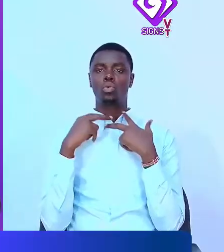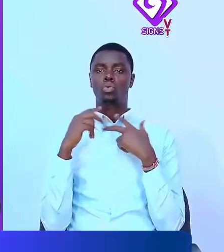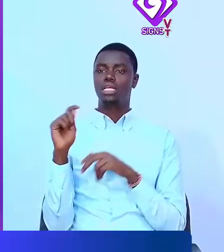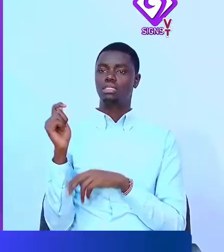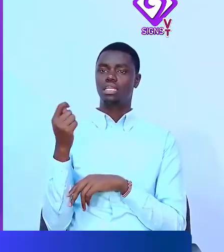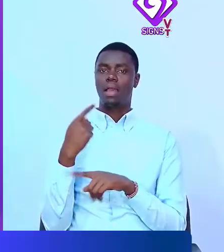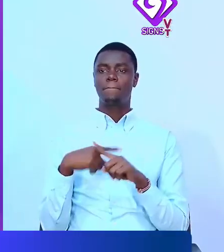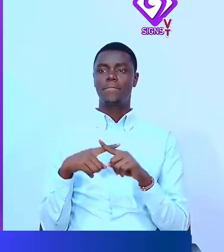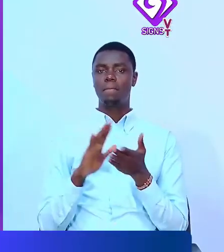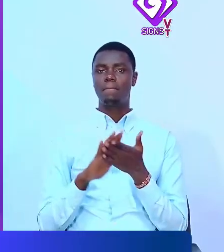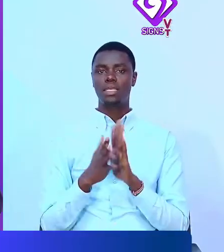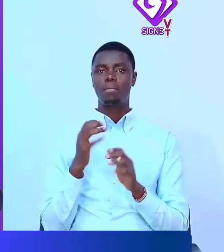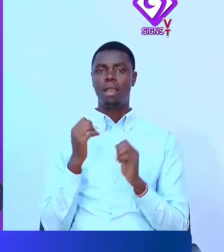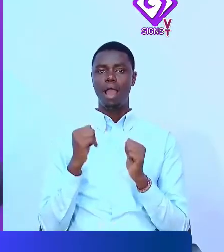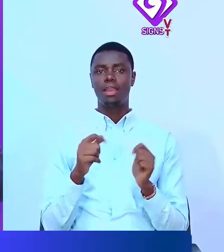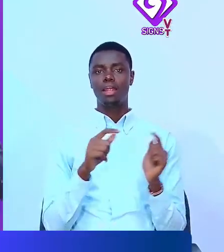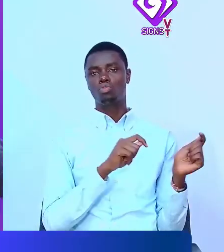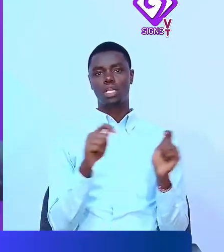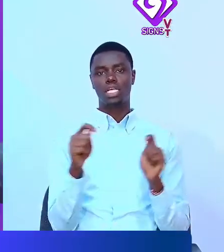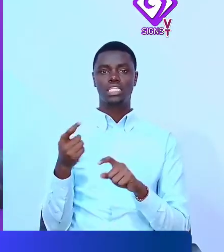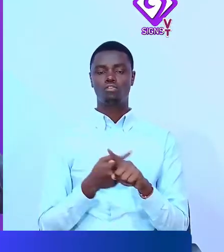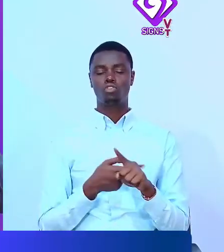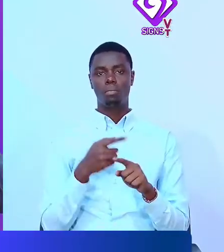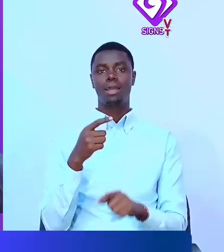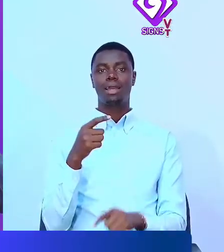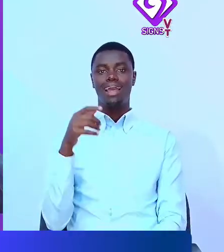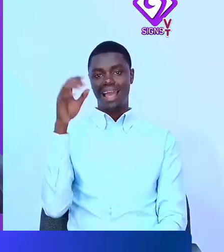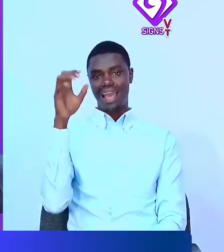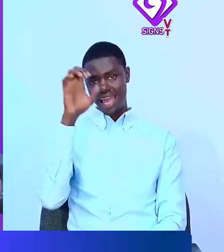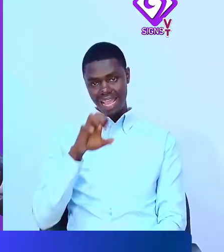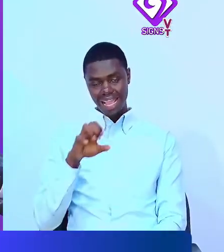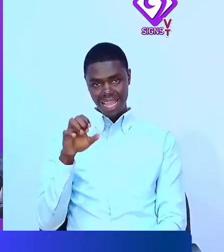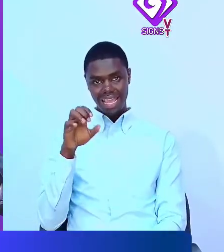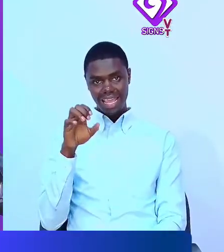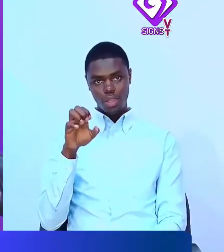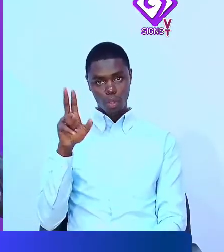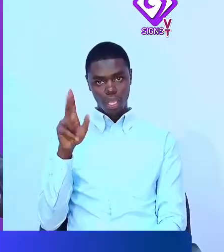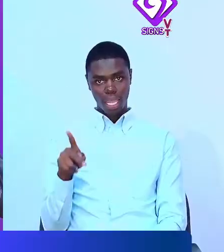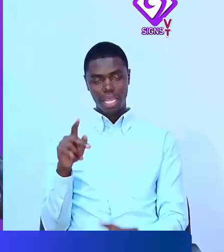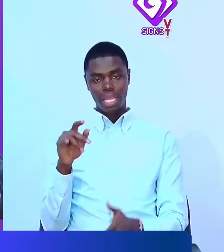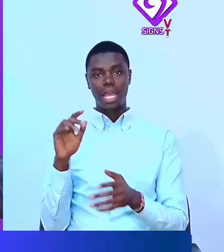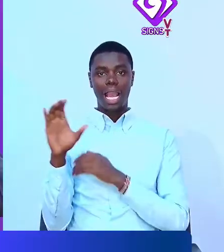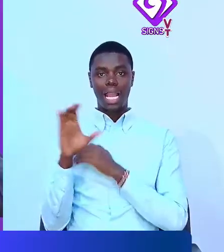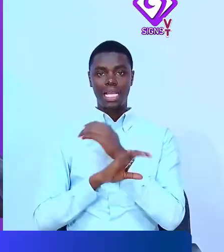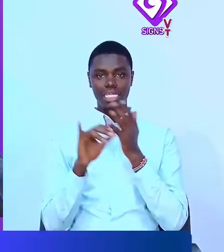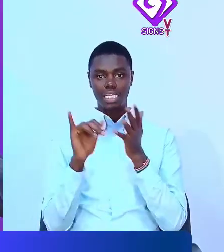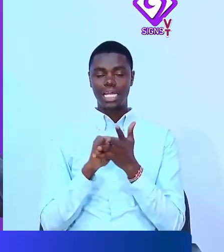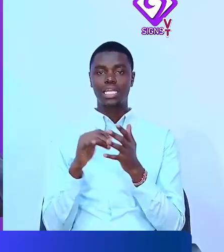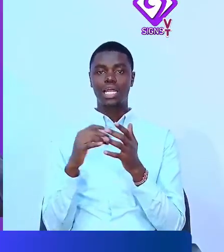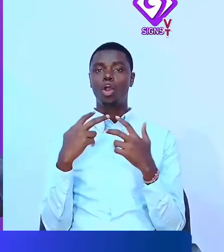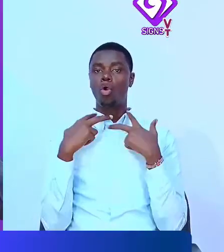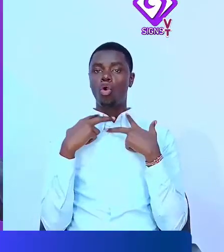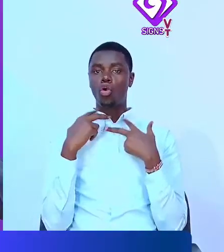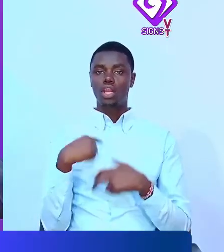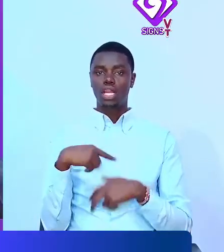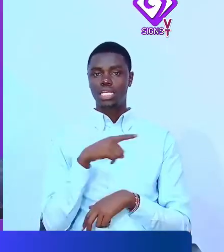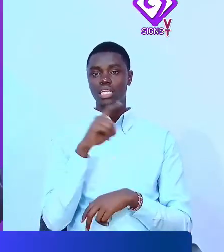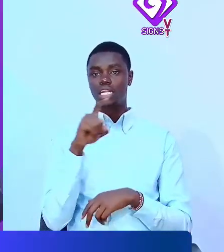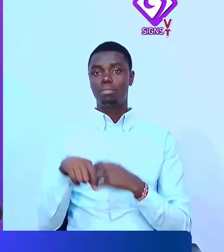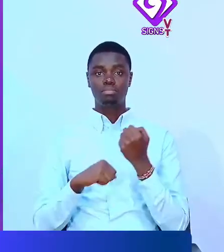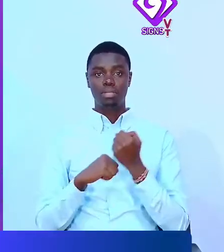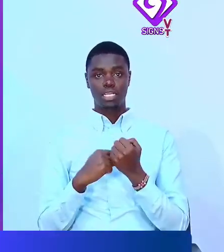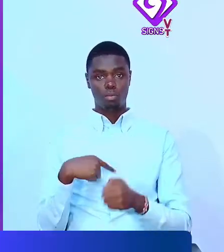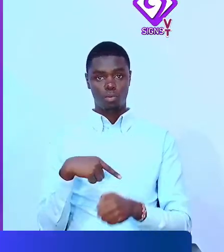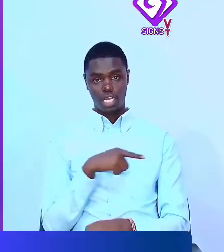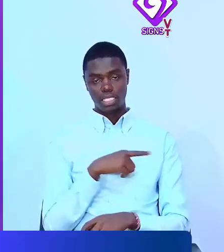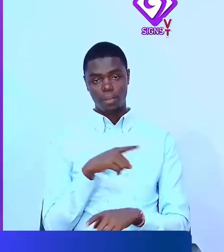became harder to transit from England, a country that colonized us, that should be supporting it.